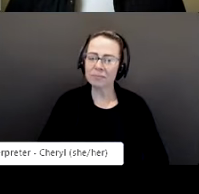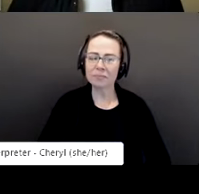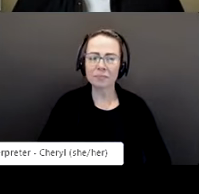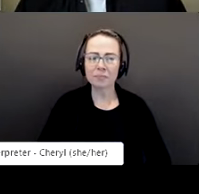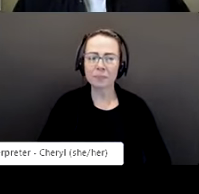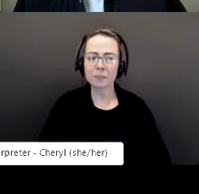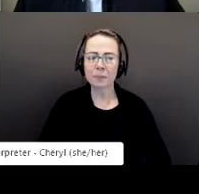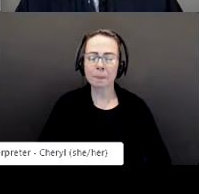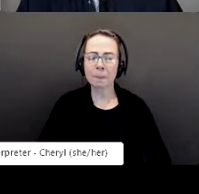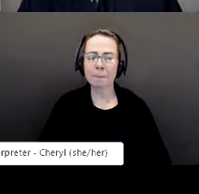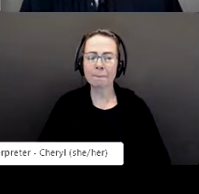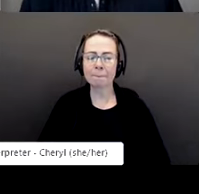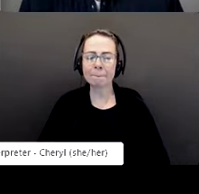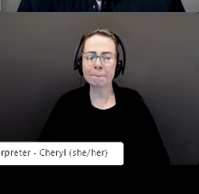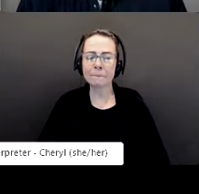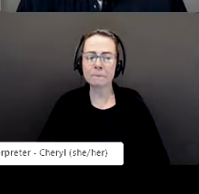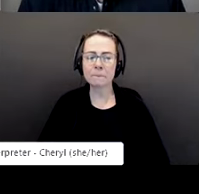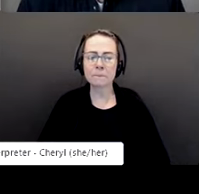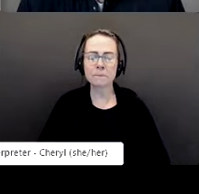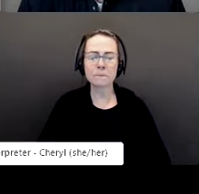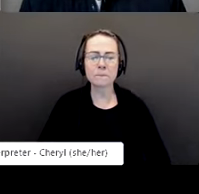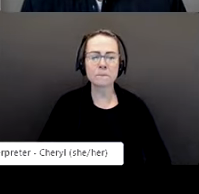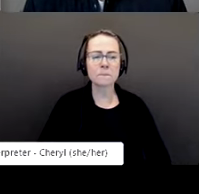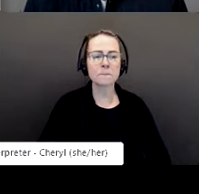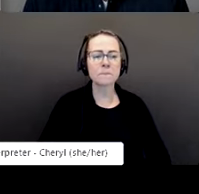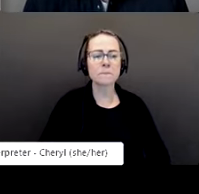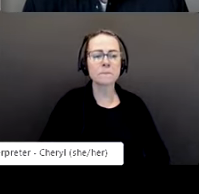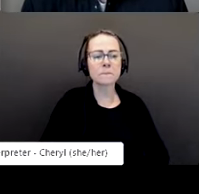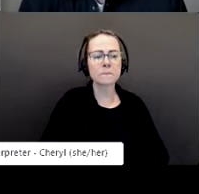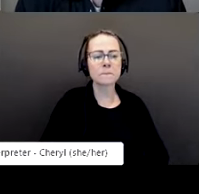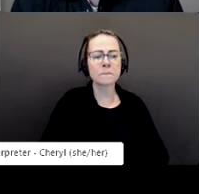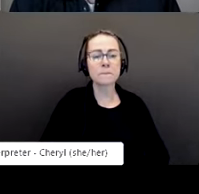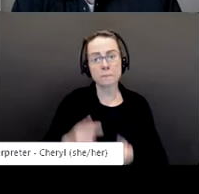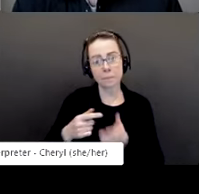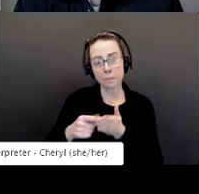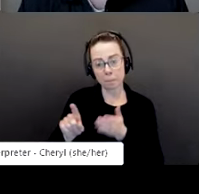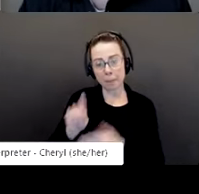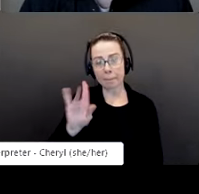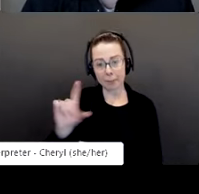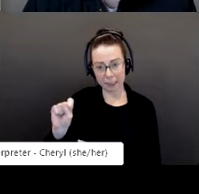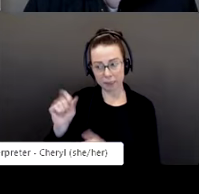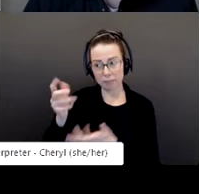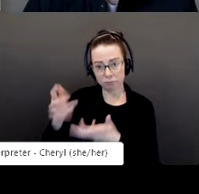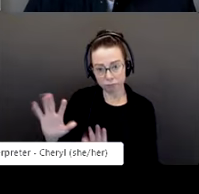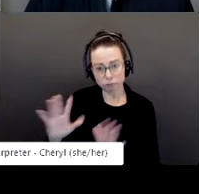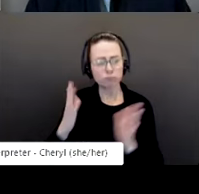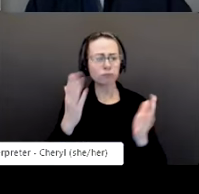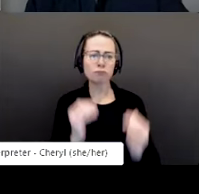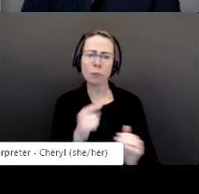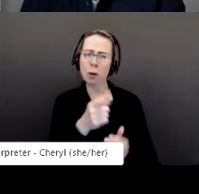Now that's moving money to organizations or institutions. That's what bills are. What about transferring money to other